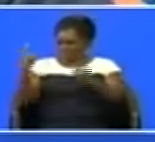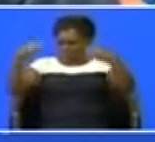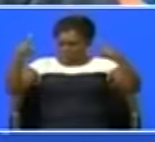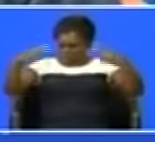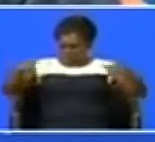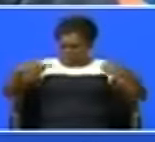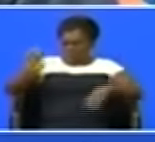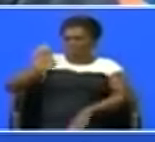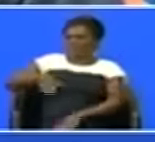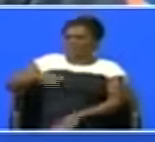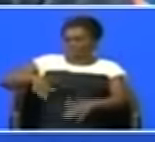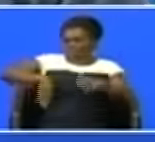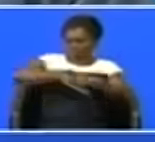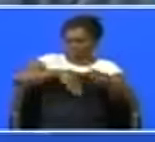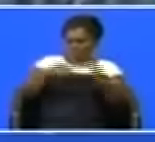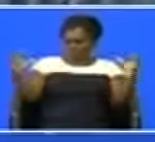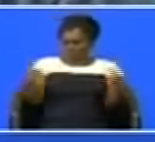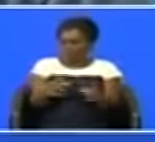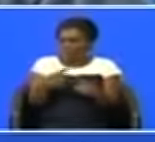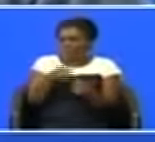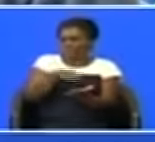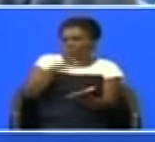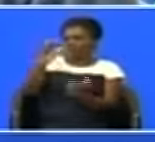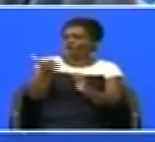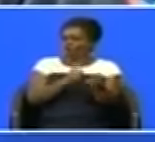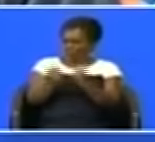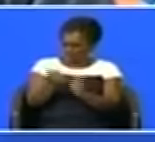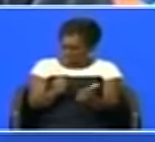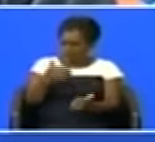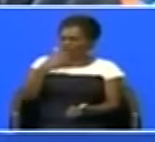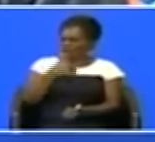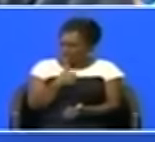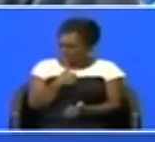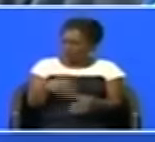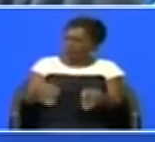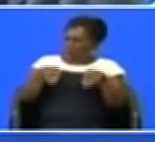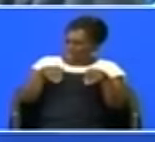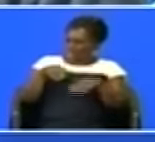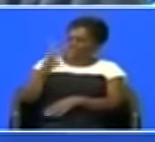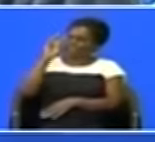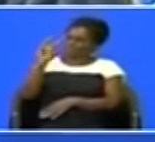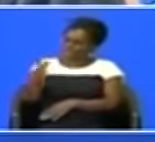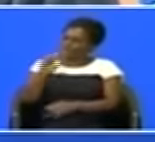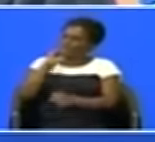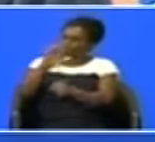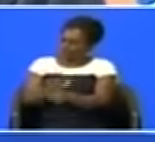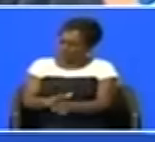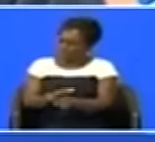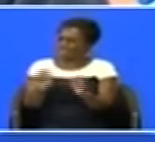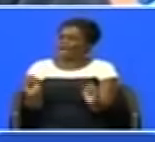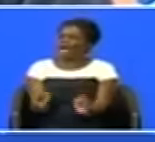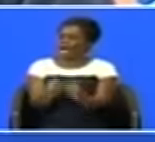Kenya national women's football team. But with more matches lined up in 2016, it remains to be seen whether the promise and talent that this